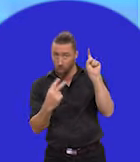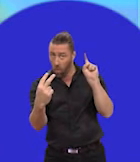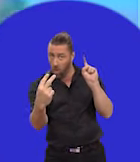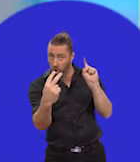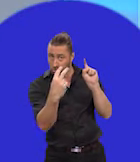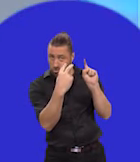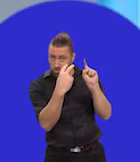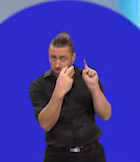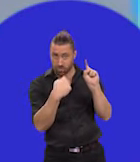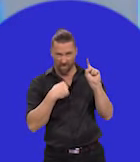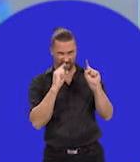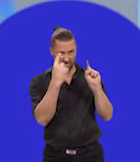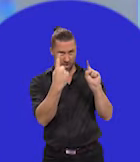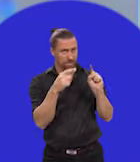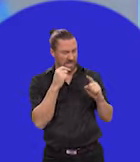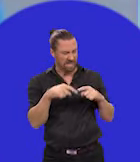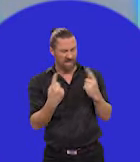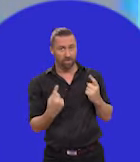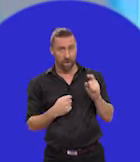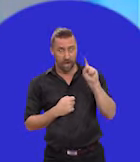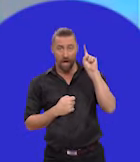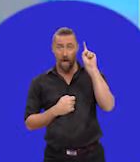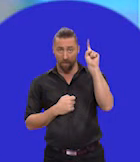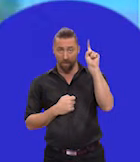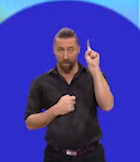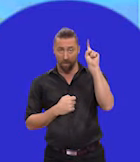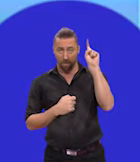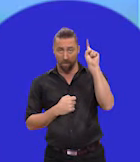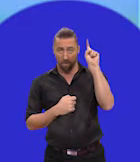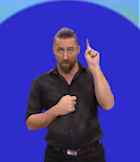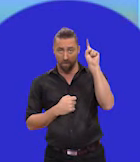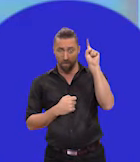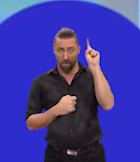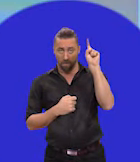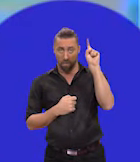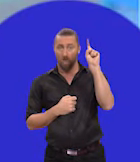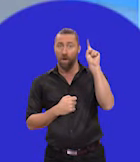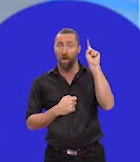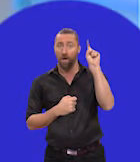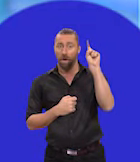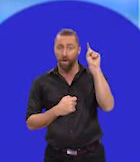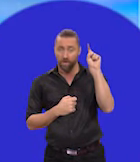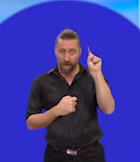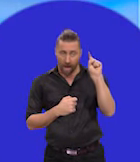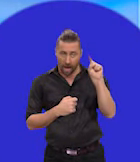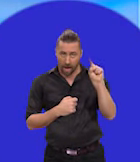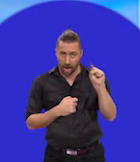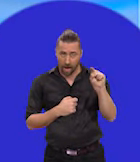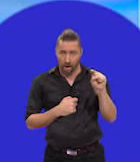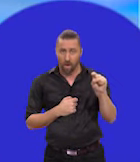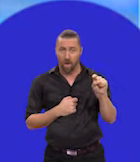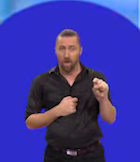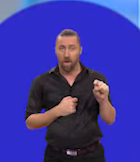finger. Now watch carefully as I do it first. This one's a bit different. Uppercase L starts at the top.